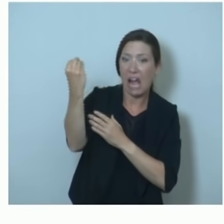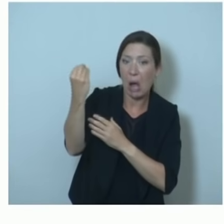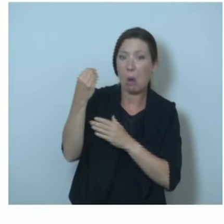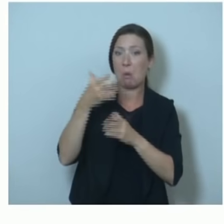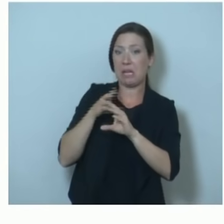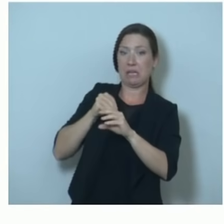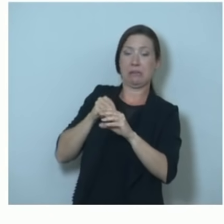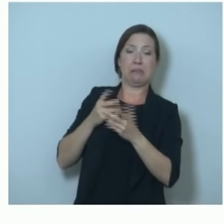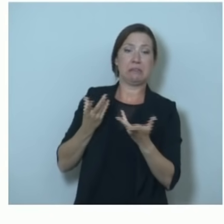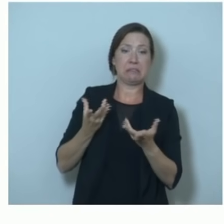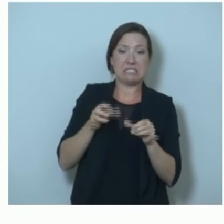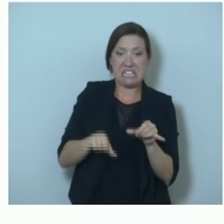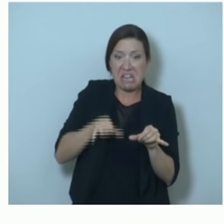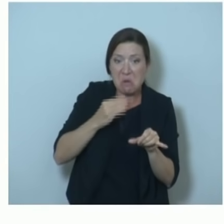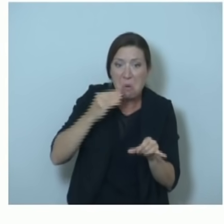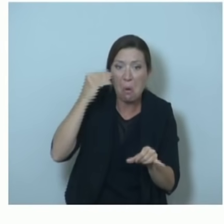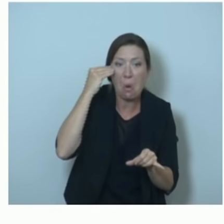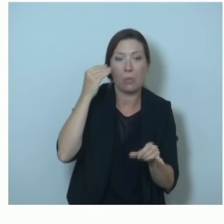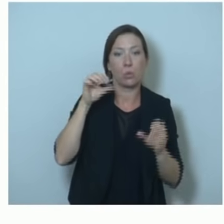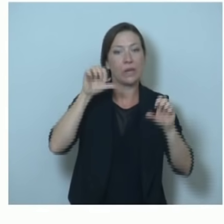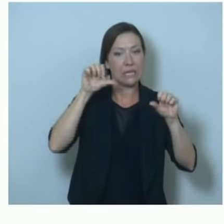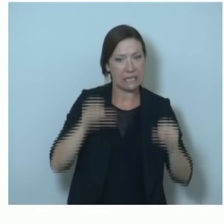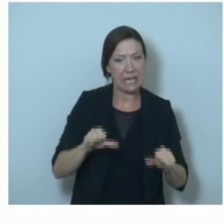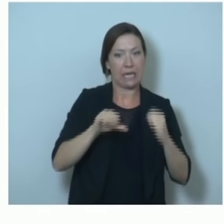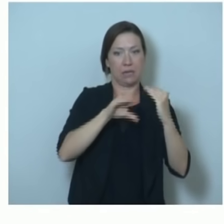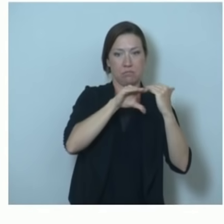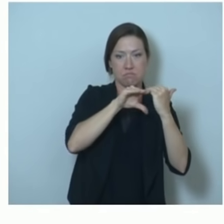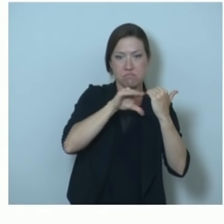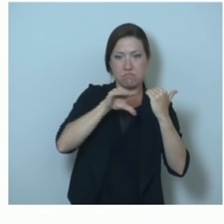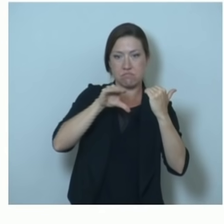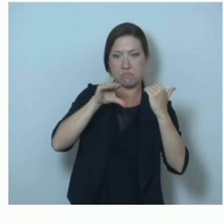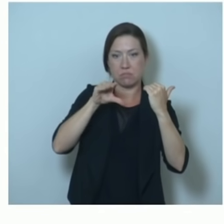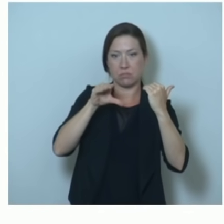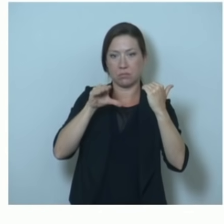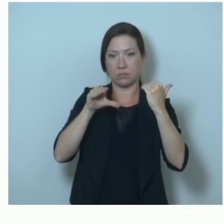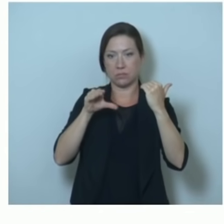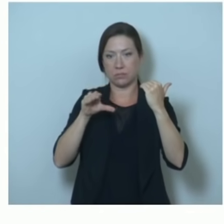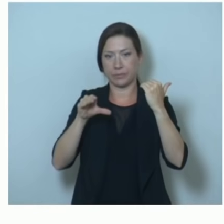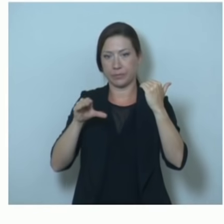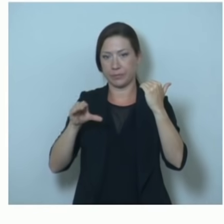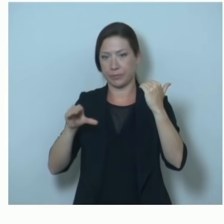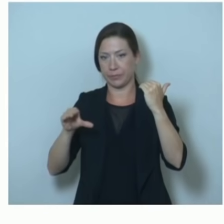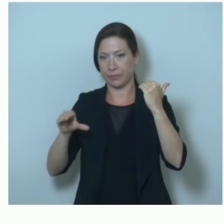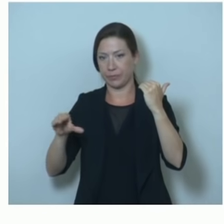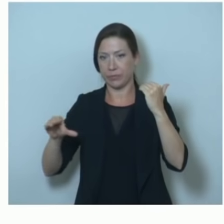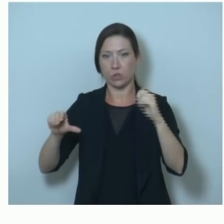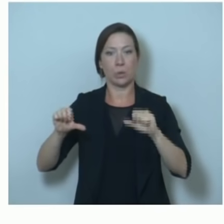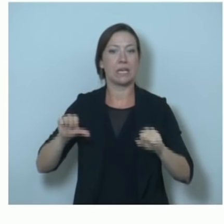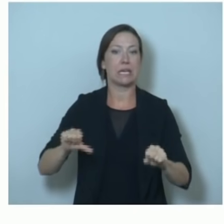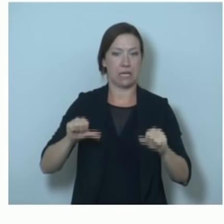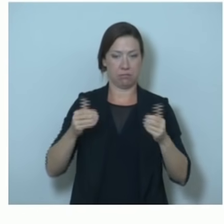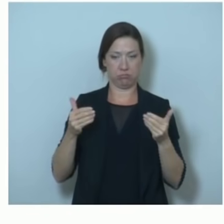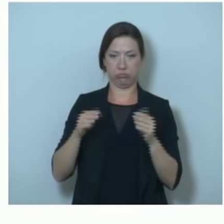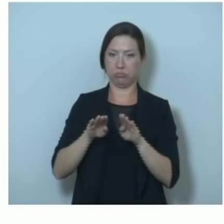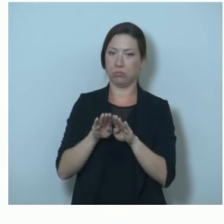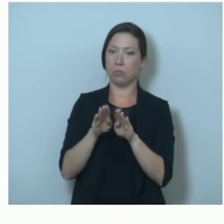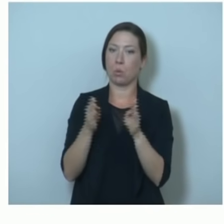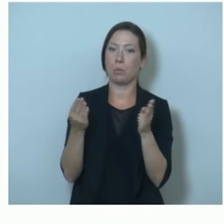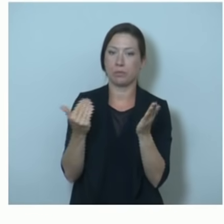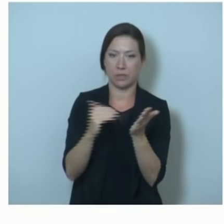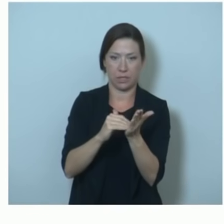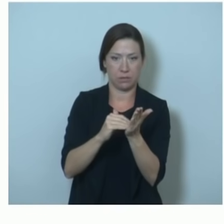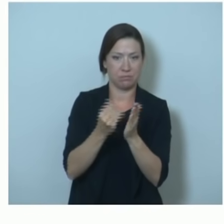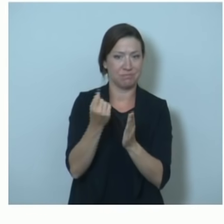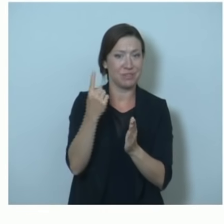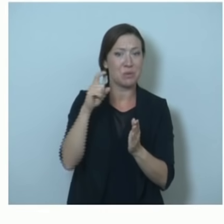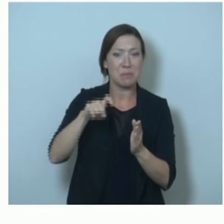we can bend this curve again downward to get to the point where we can open, because we have to learn how to live in a